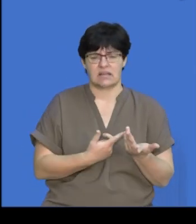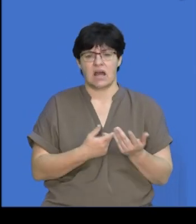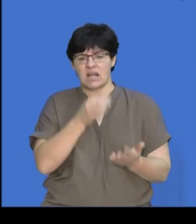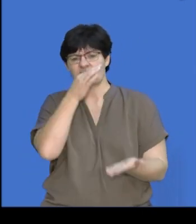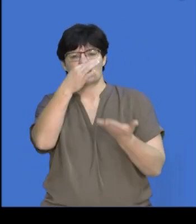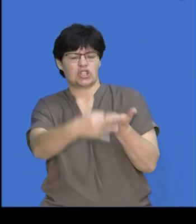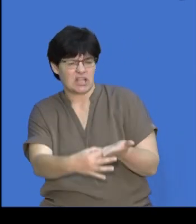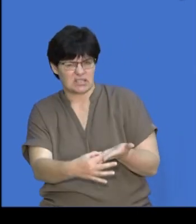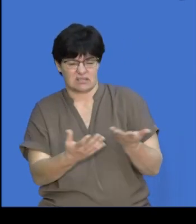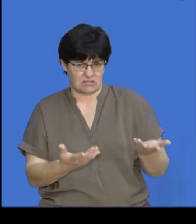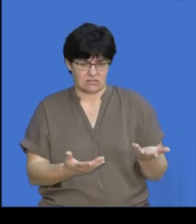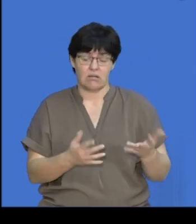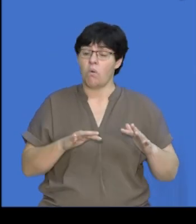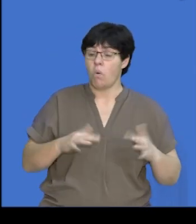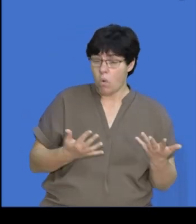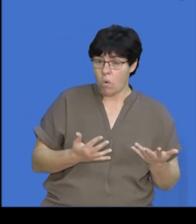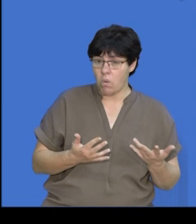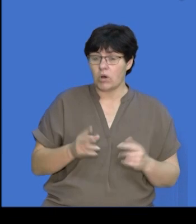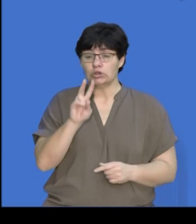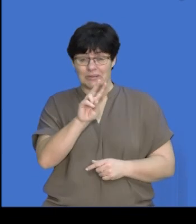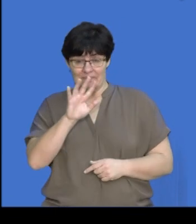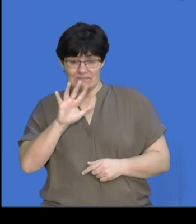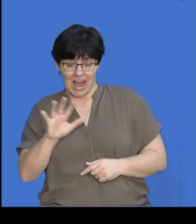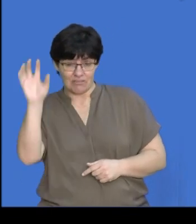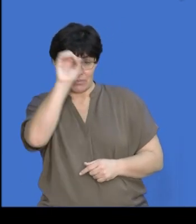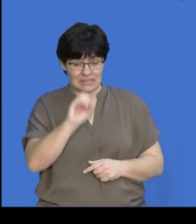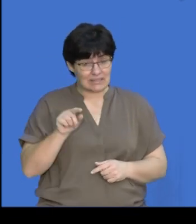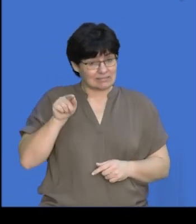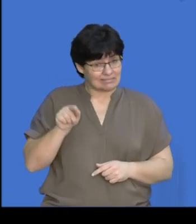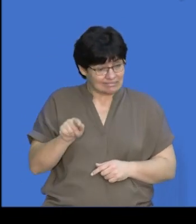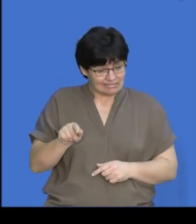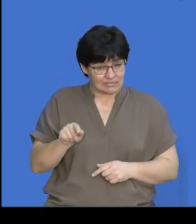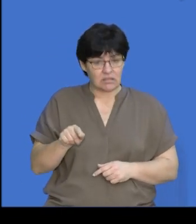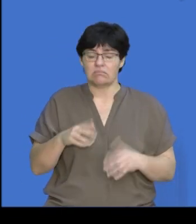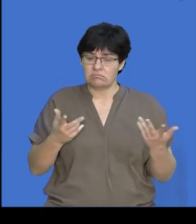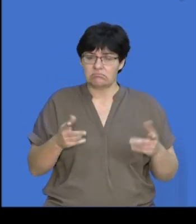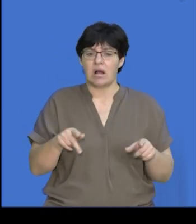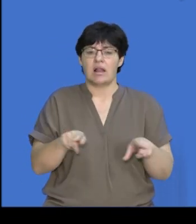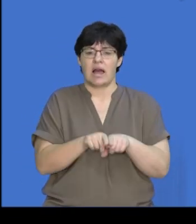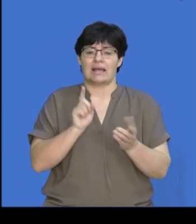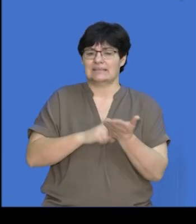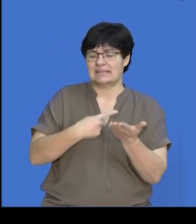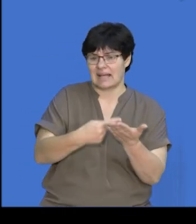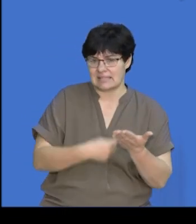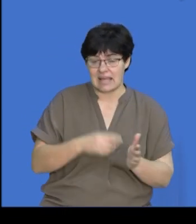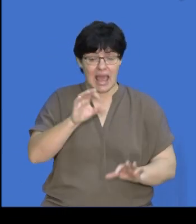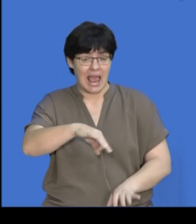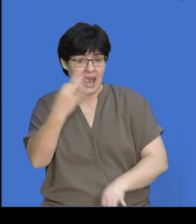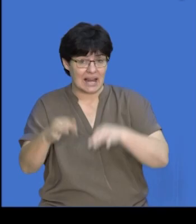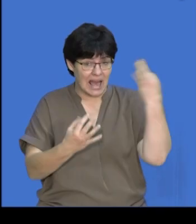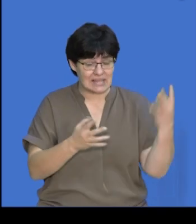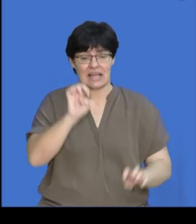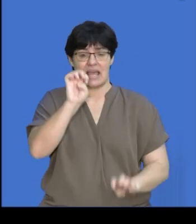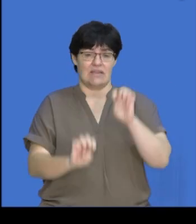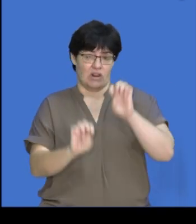suggest. Also consider that 25% of the examination is on verbs like discuss, analyze, and